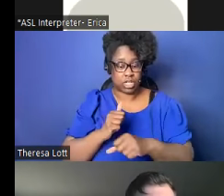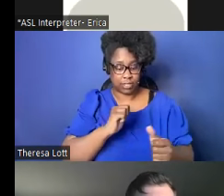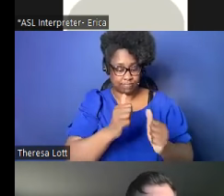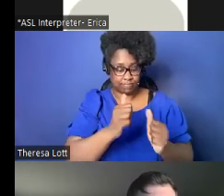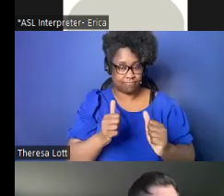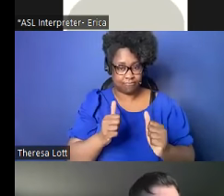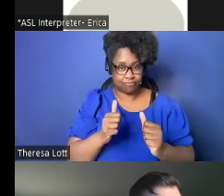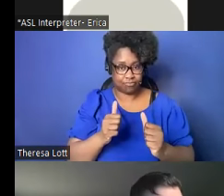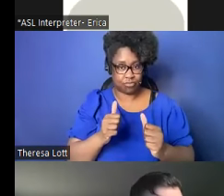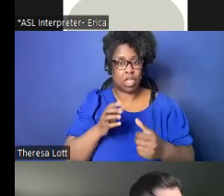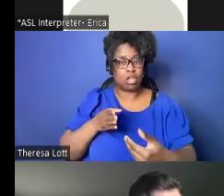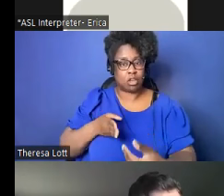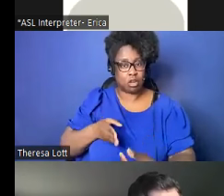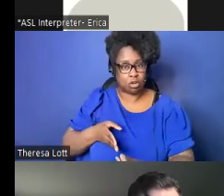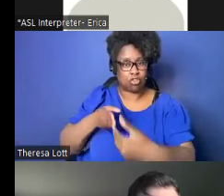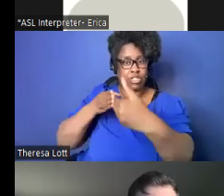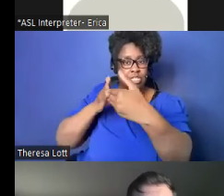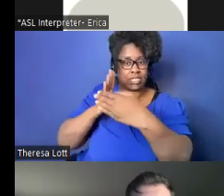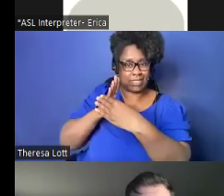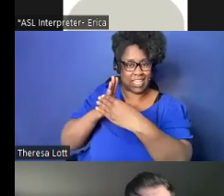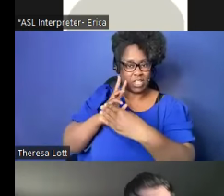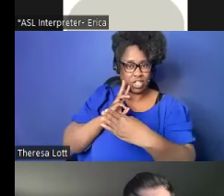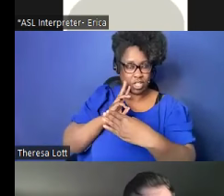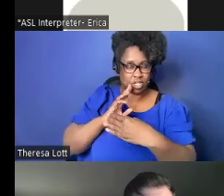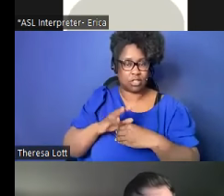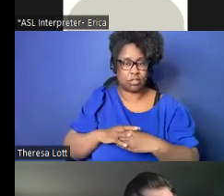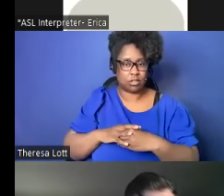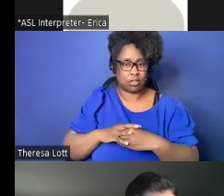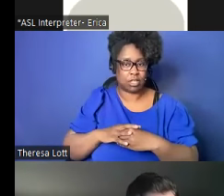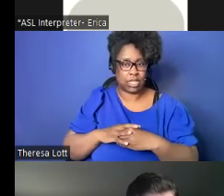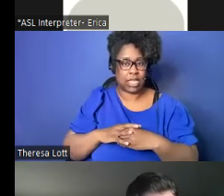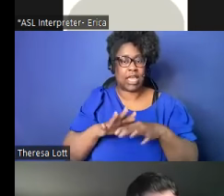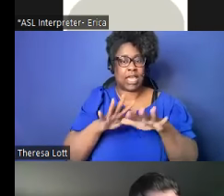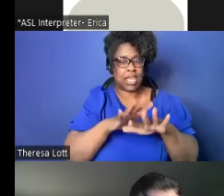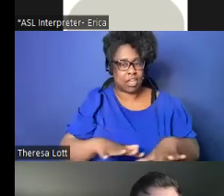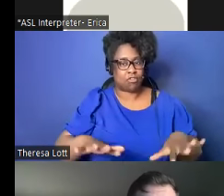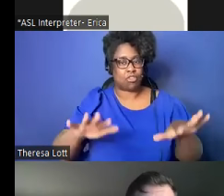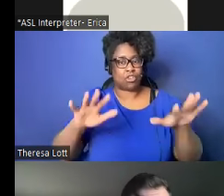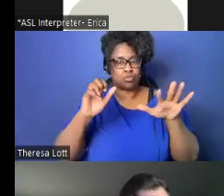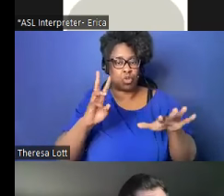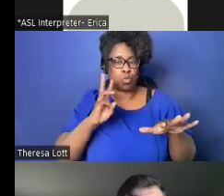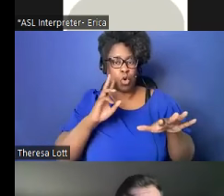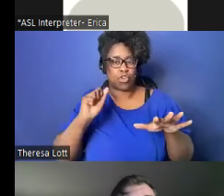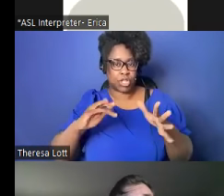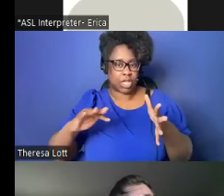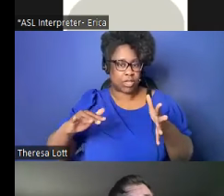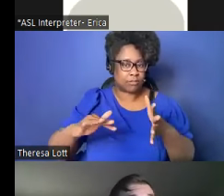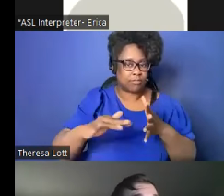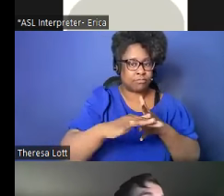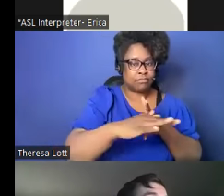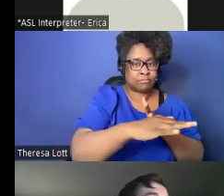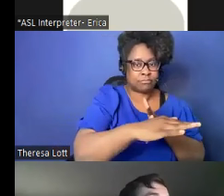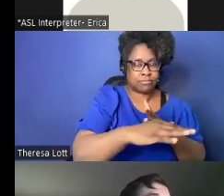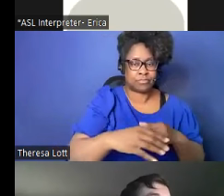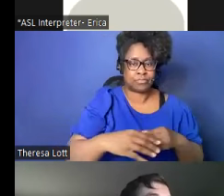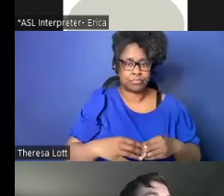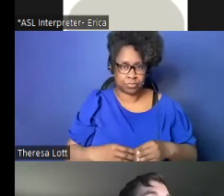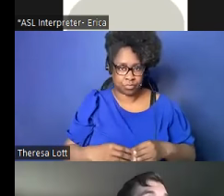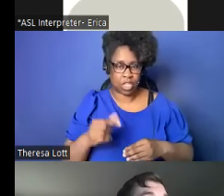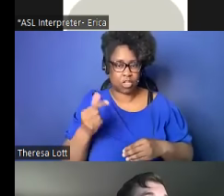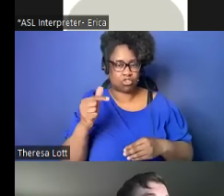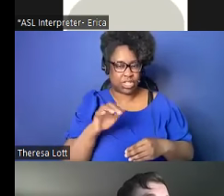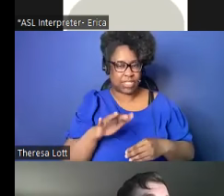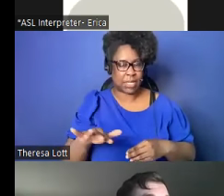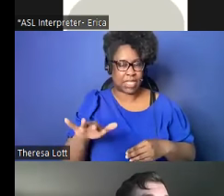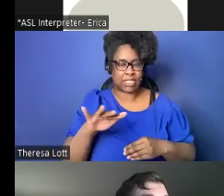retention, permeable spaces, rain gardens, etc. And at number 6, one of the